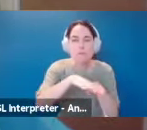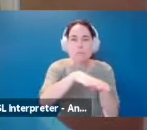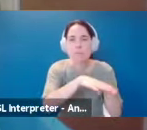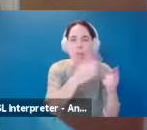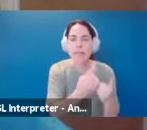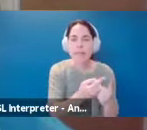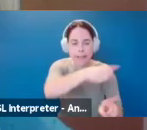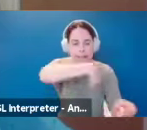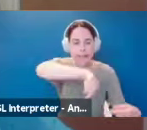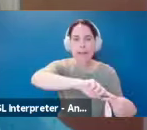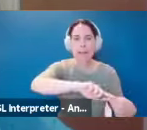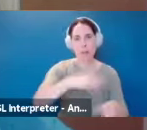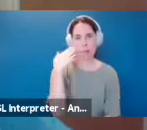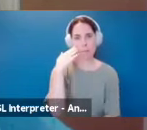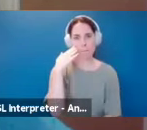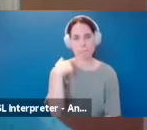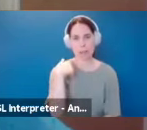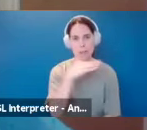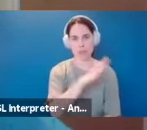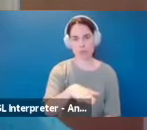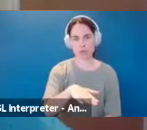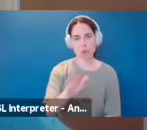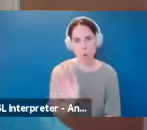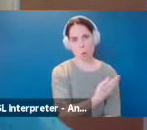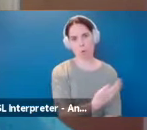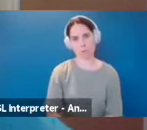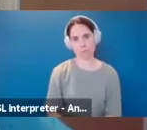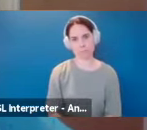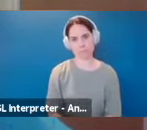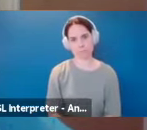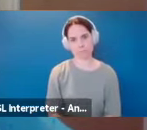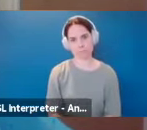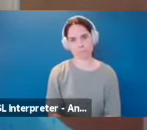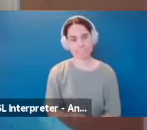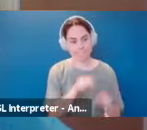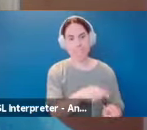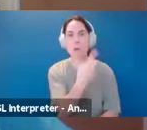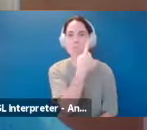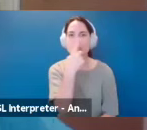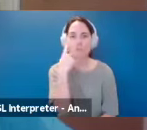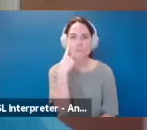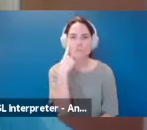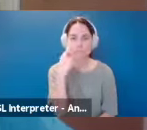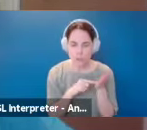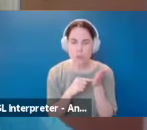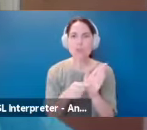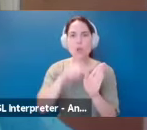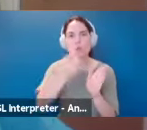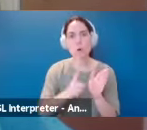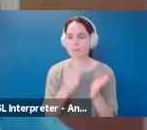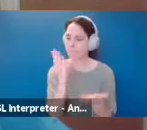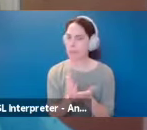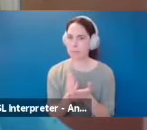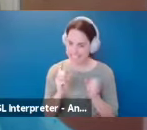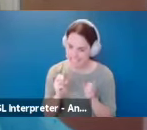This is telling us that systemic racism prevails consciously or unconsciously. It happens everywhere. How many